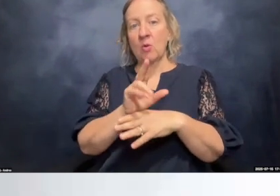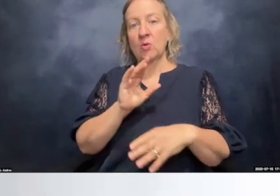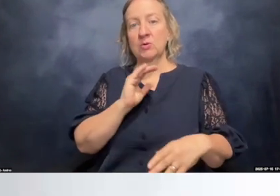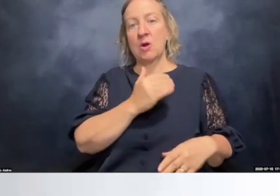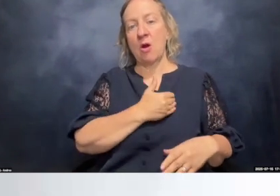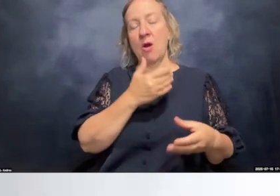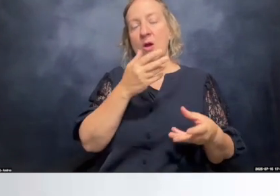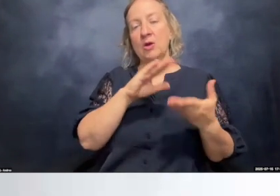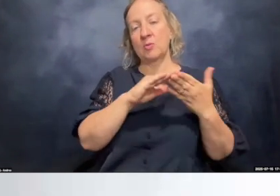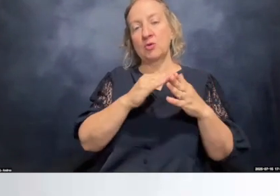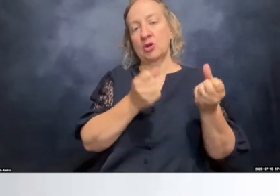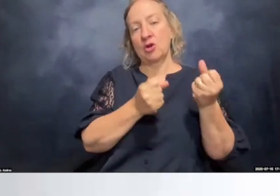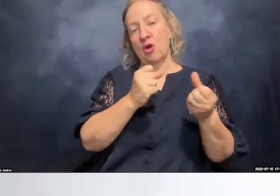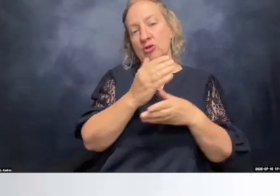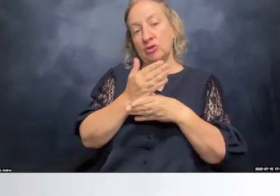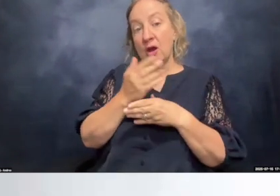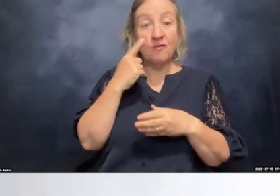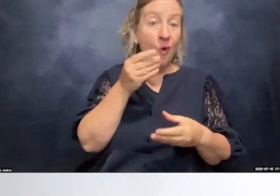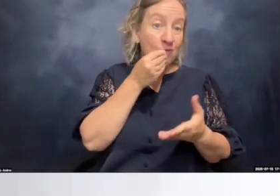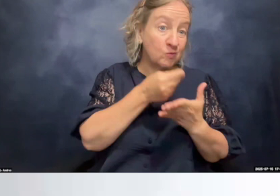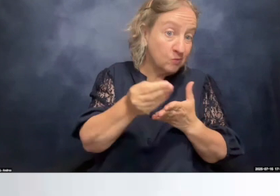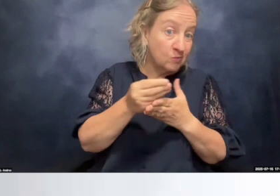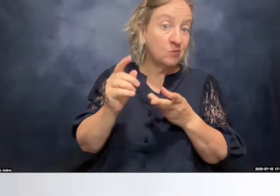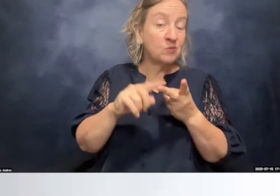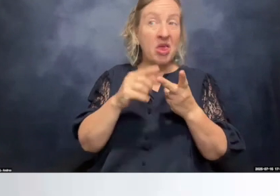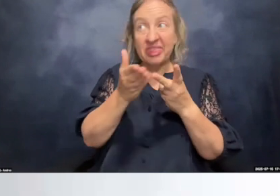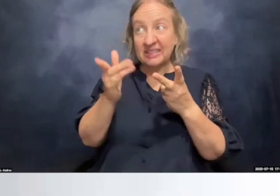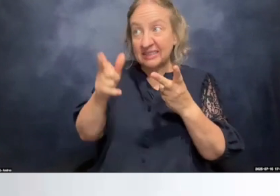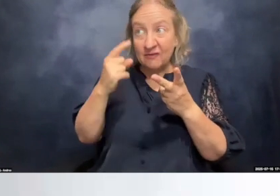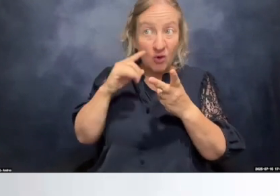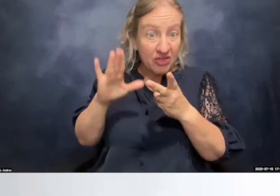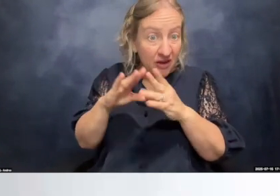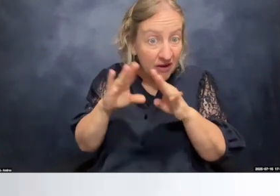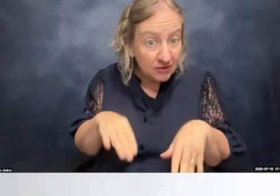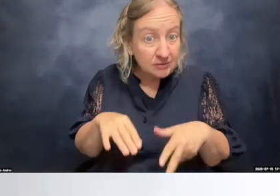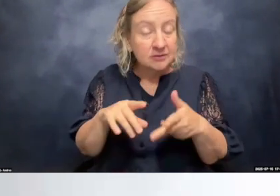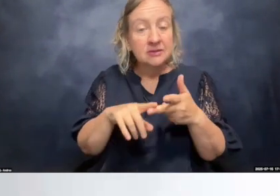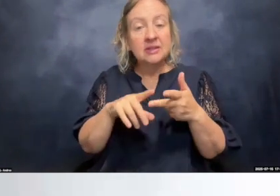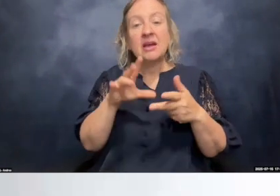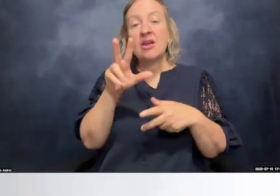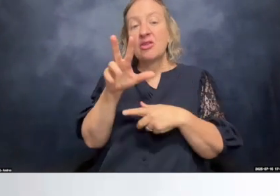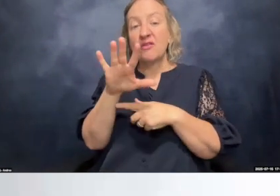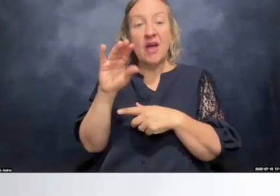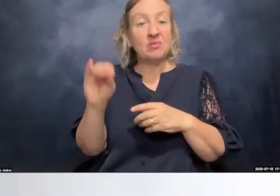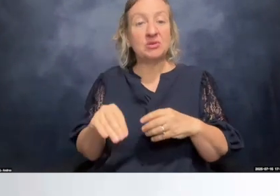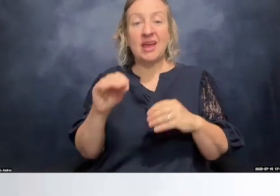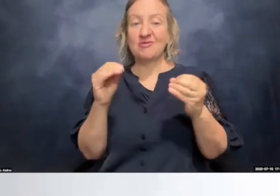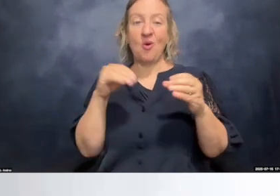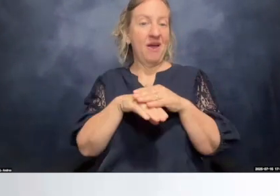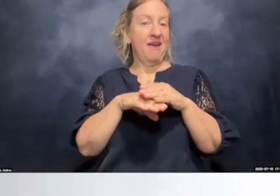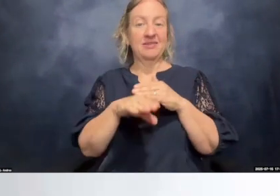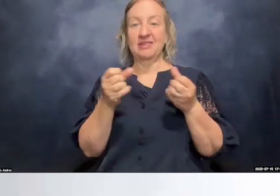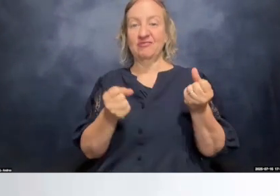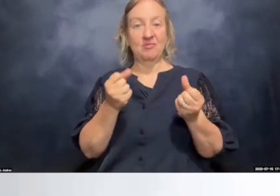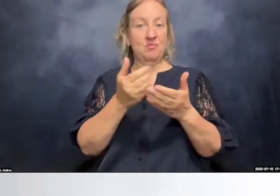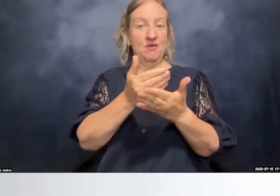share services to access groceries and household goods, and 35% of those members did not have access to a vehicle prior to